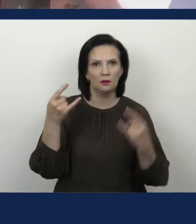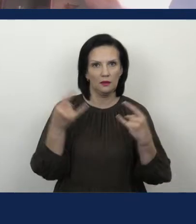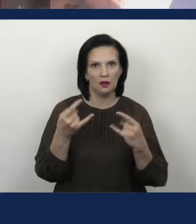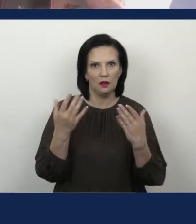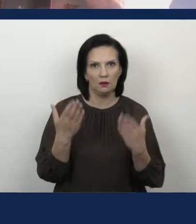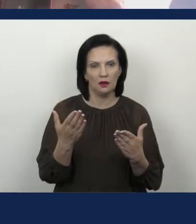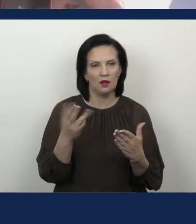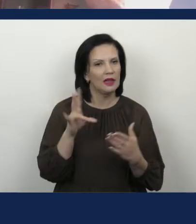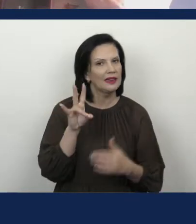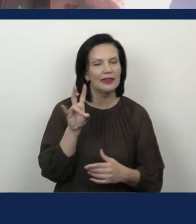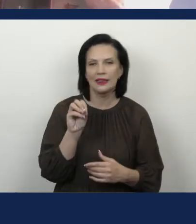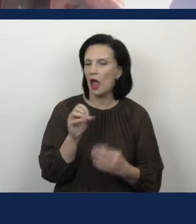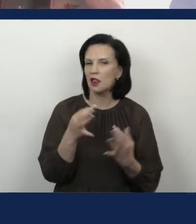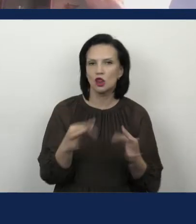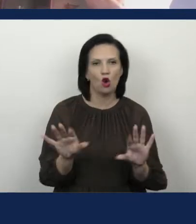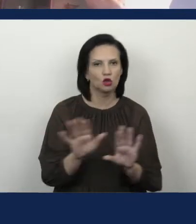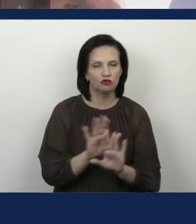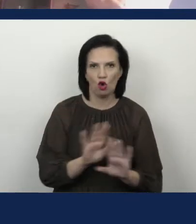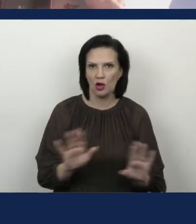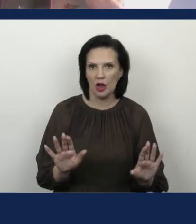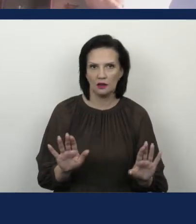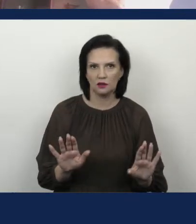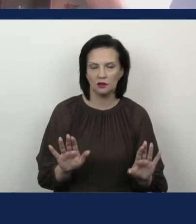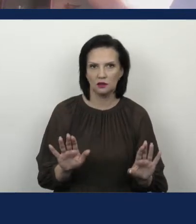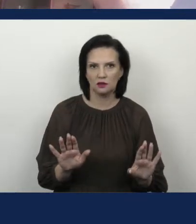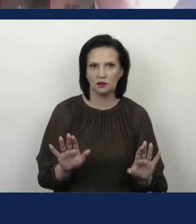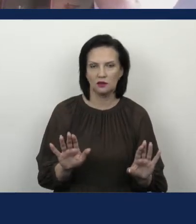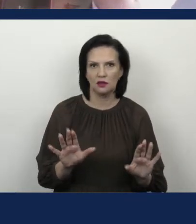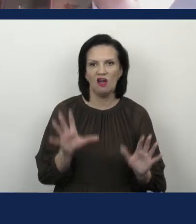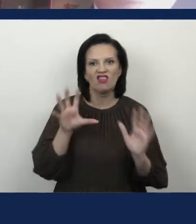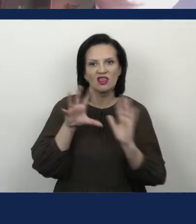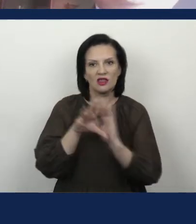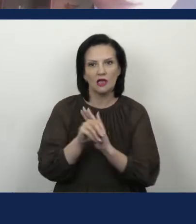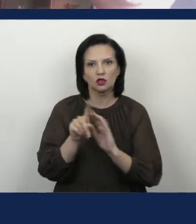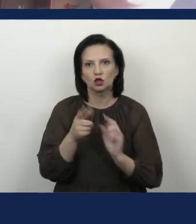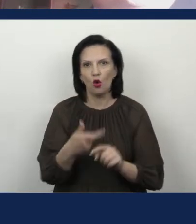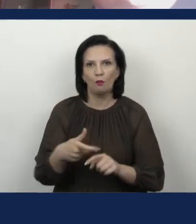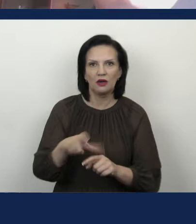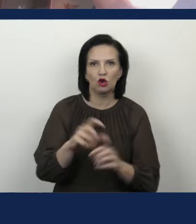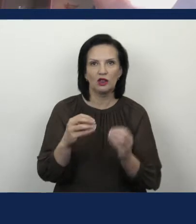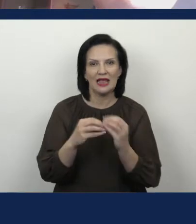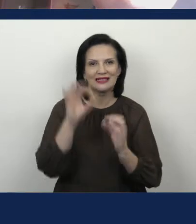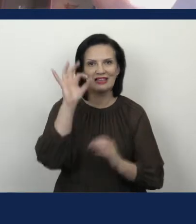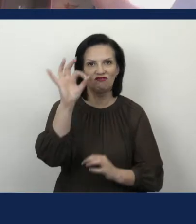of their declared annual income.